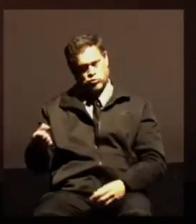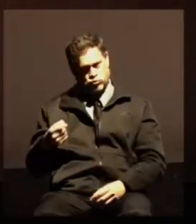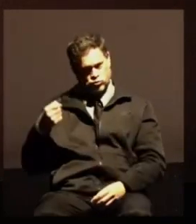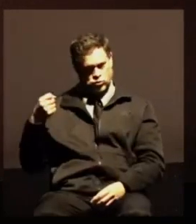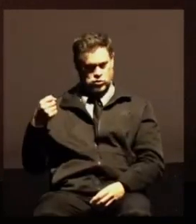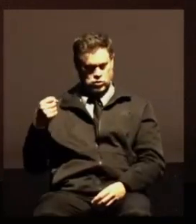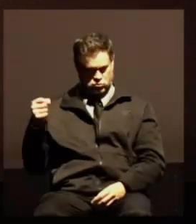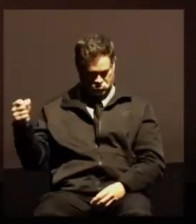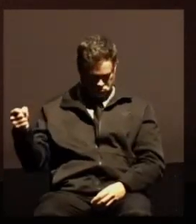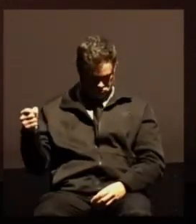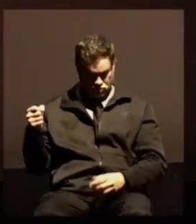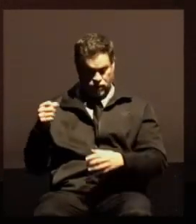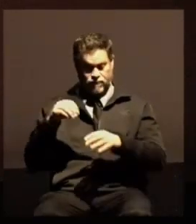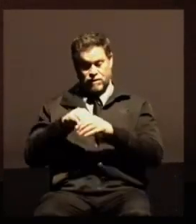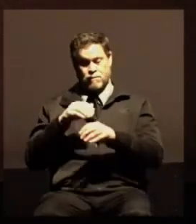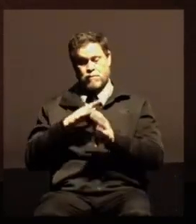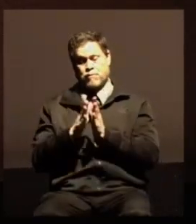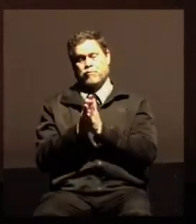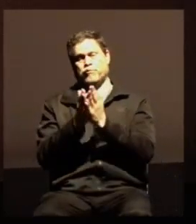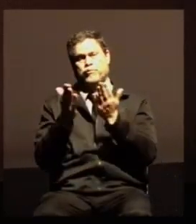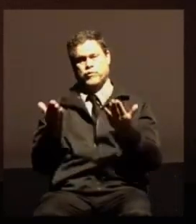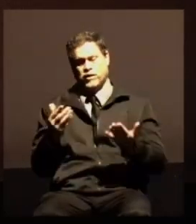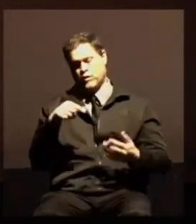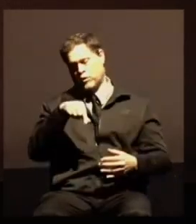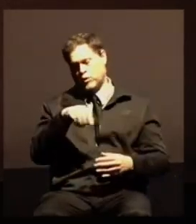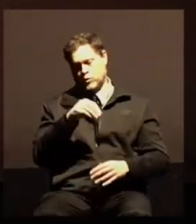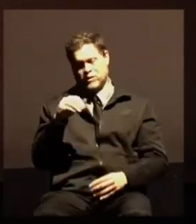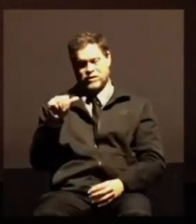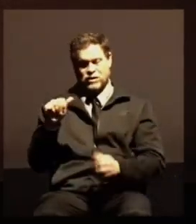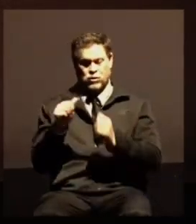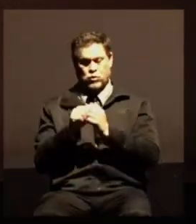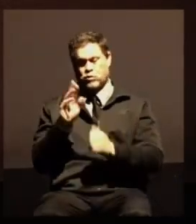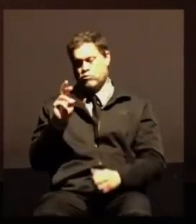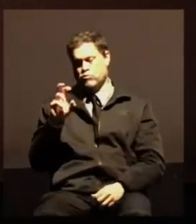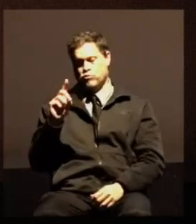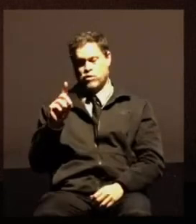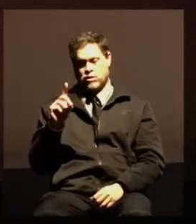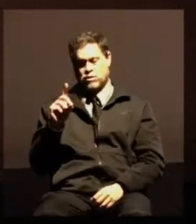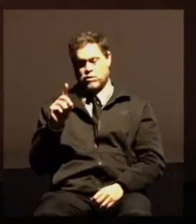right? But in my book, I had a Q&A with